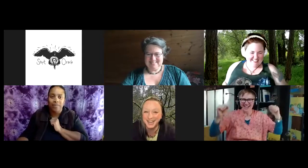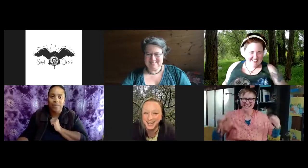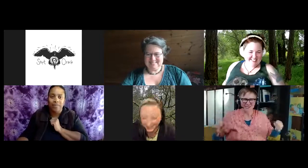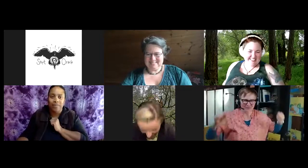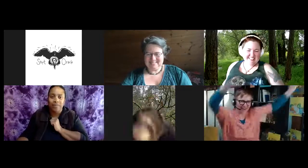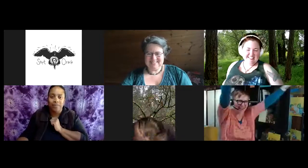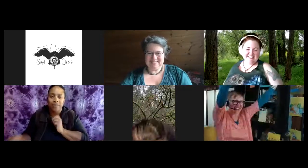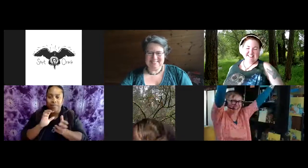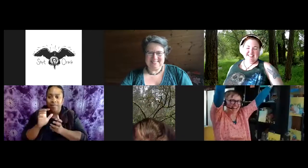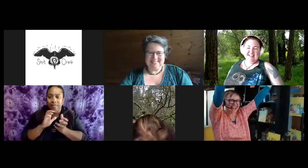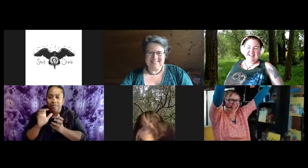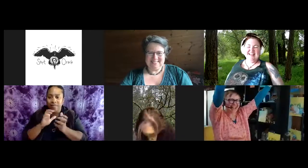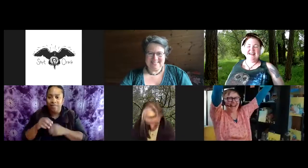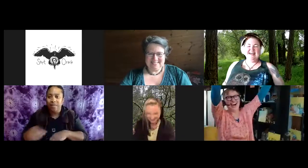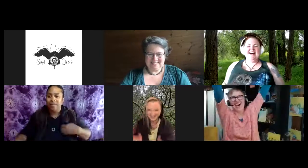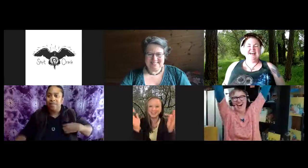yeah, it's a